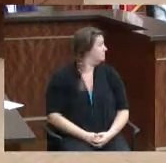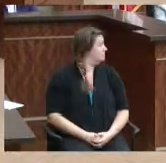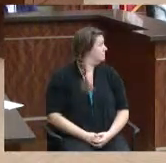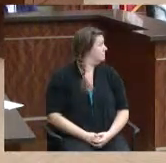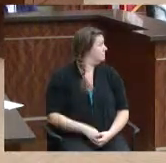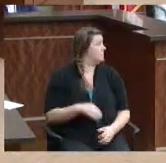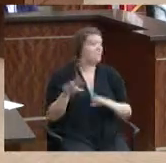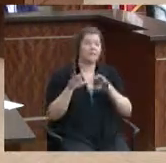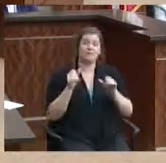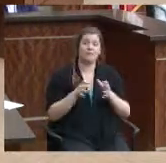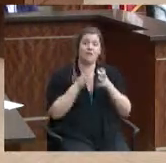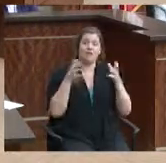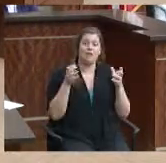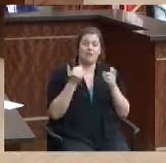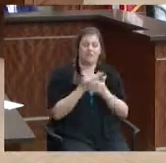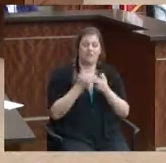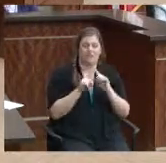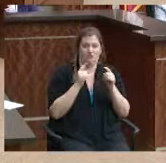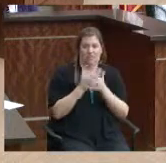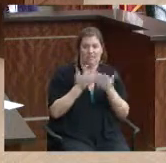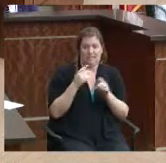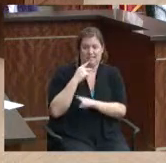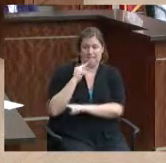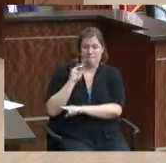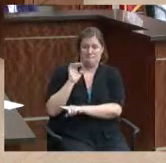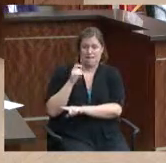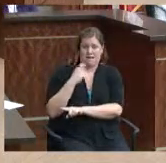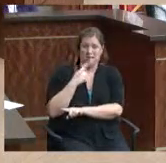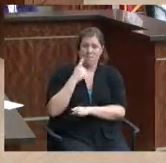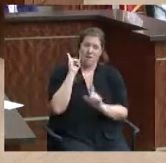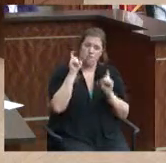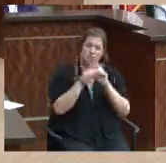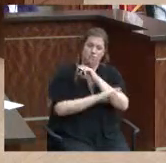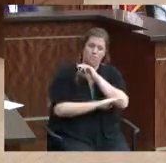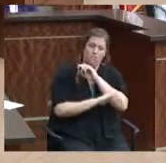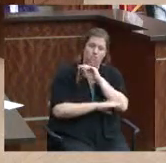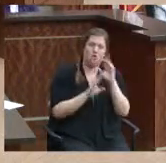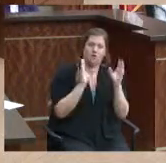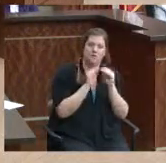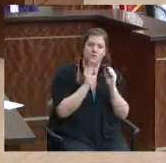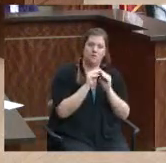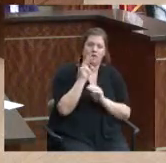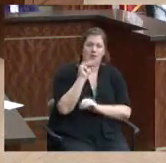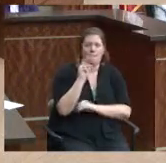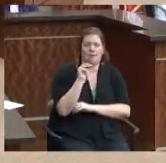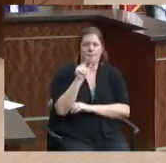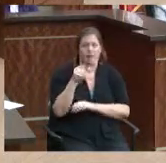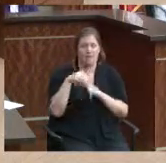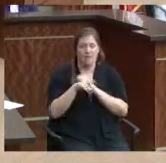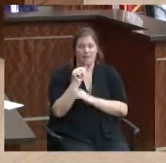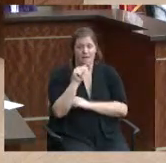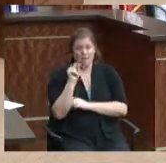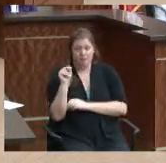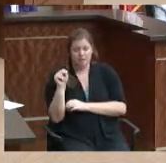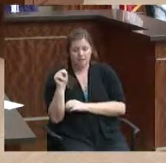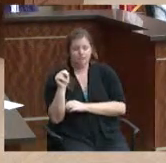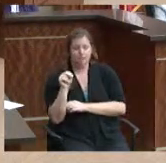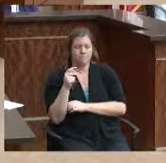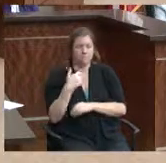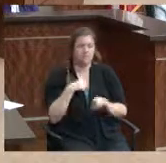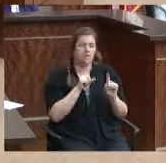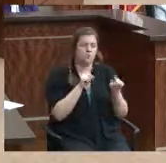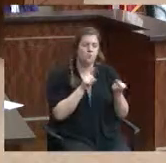I did a lot of the things that Mike mentioned. I also attended the fall conference of MML in Annapolis. I attended the